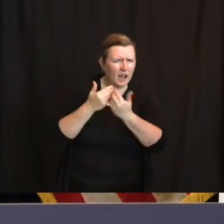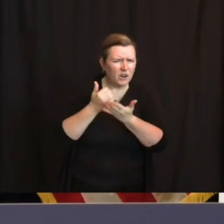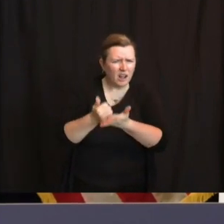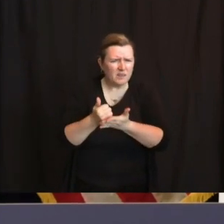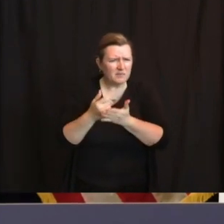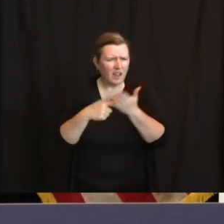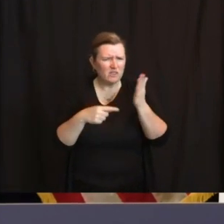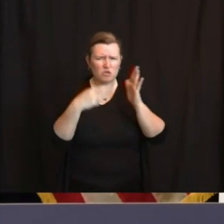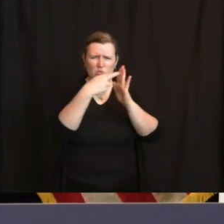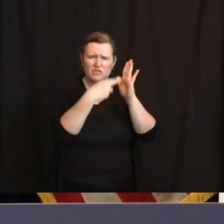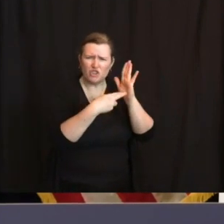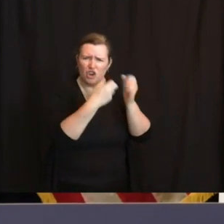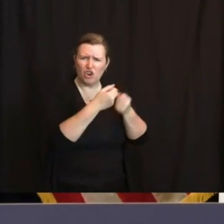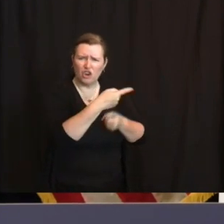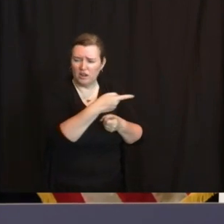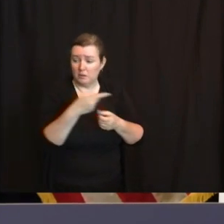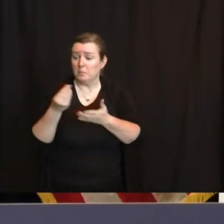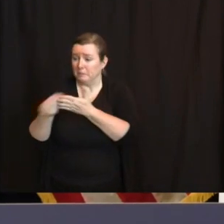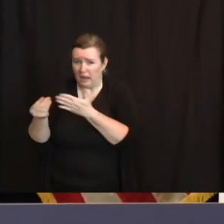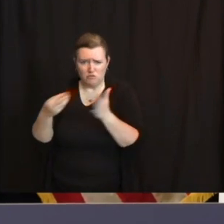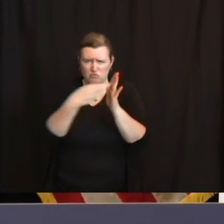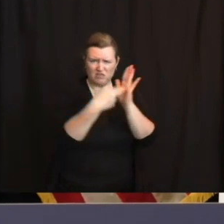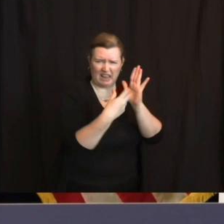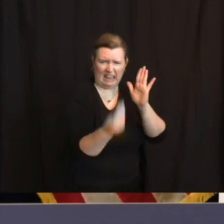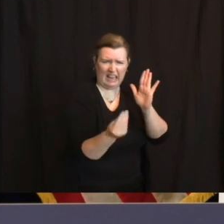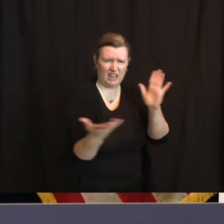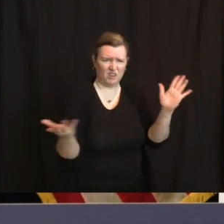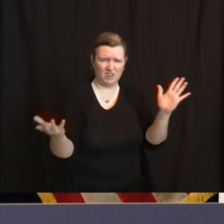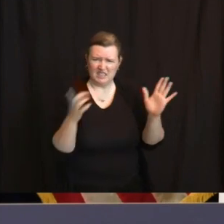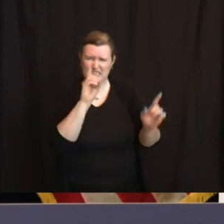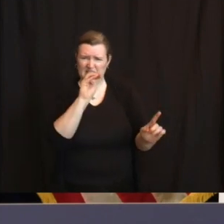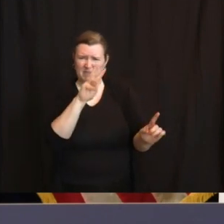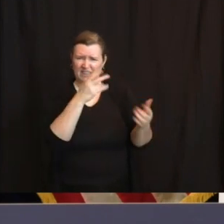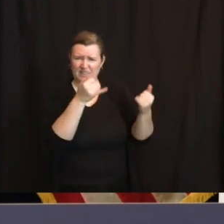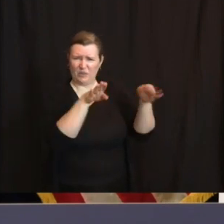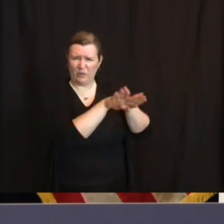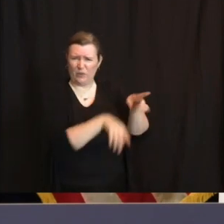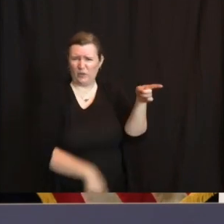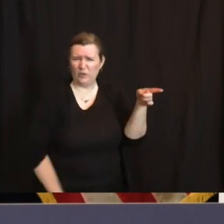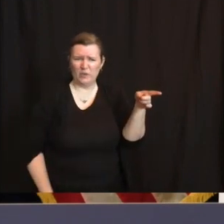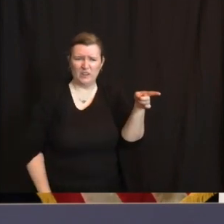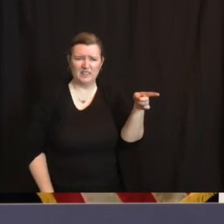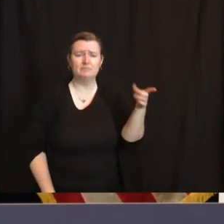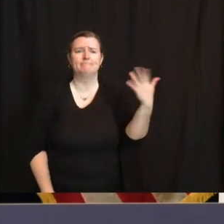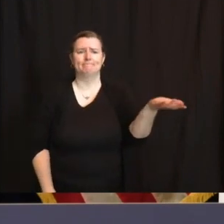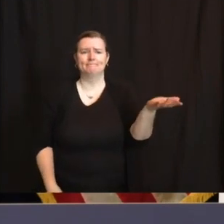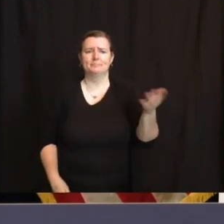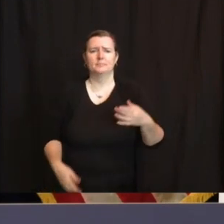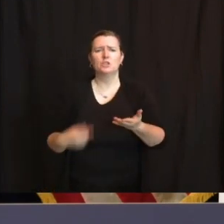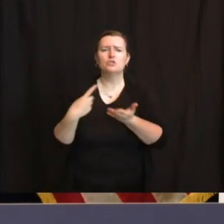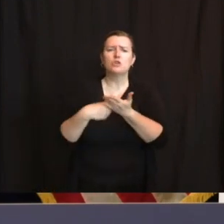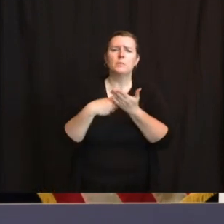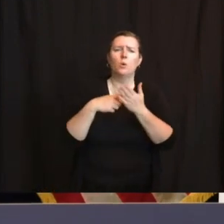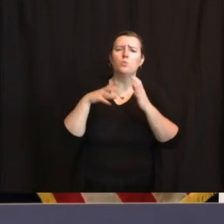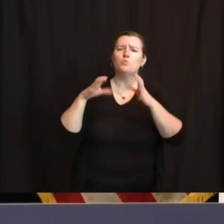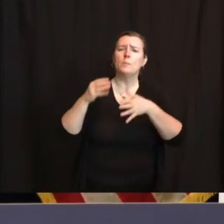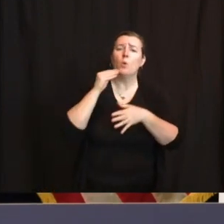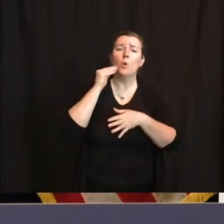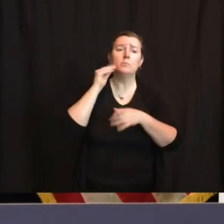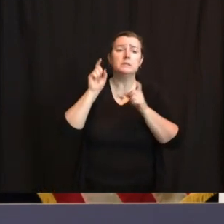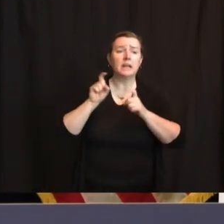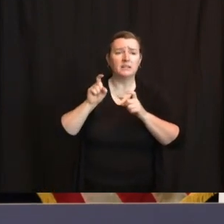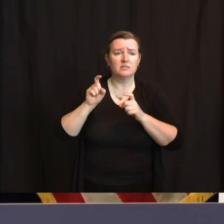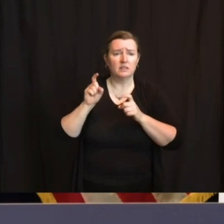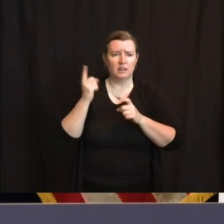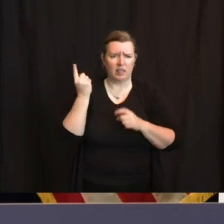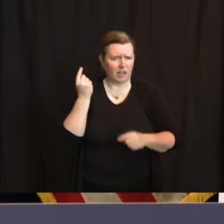with developmental disabilities. Where are you on those plans? Many readers who had been receiving the extra $600 benefit said they didn't get the payment